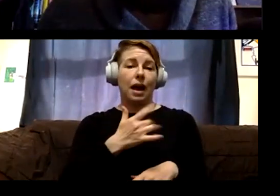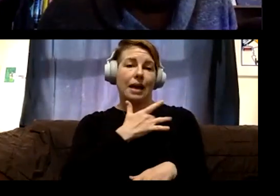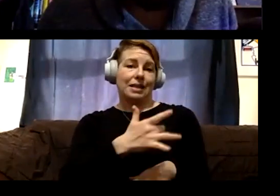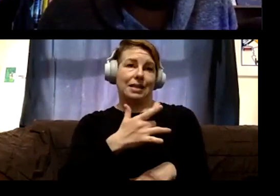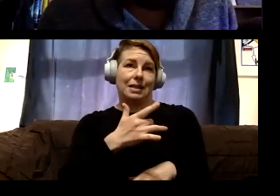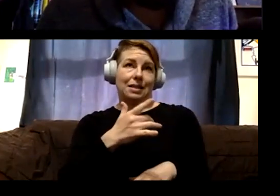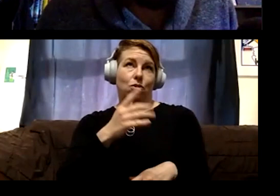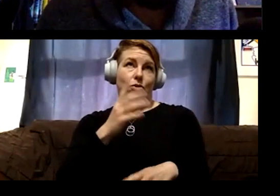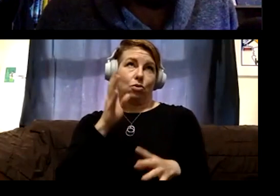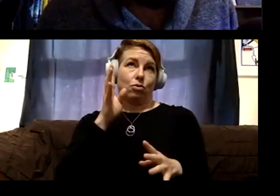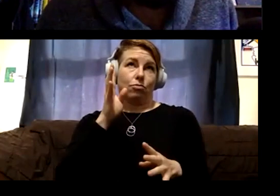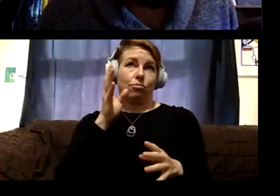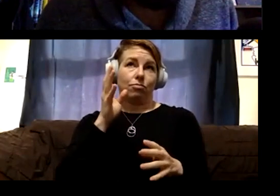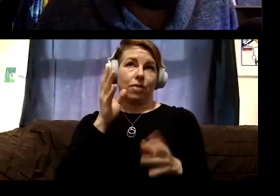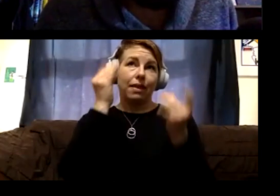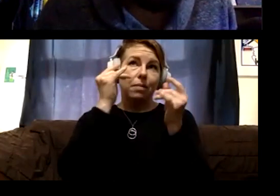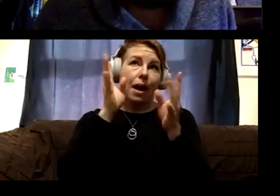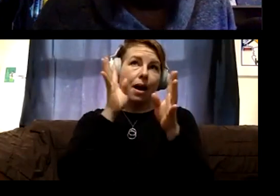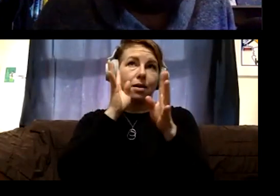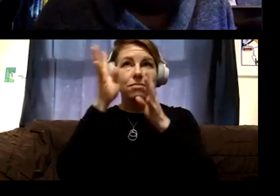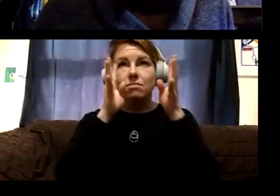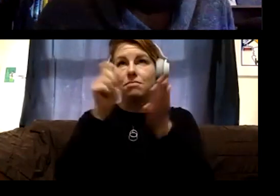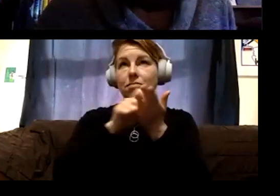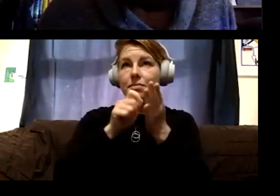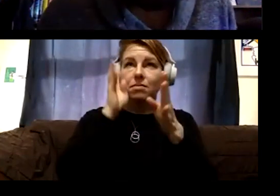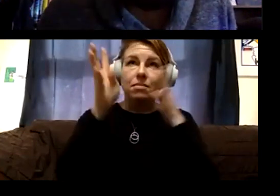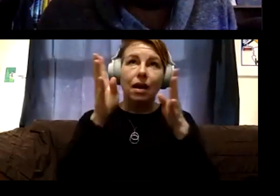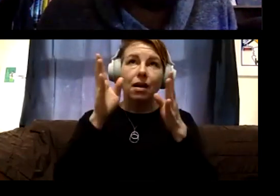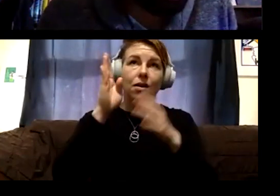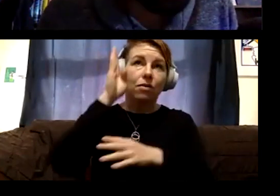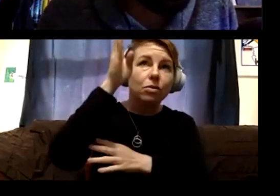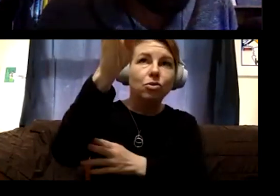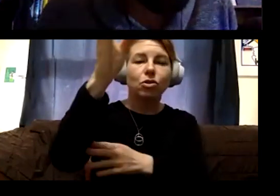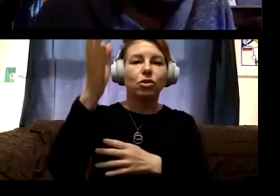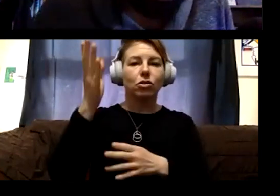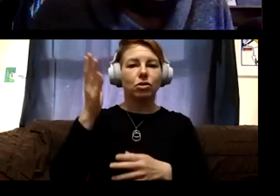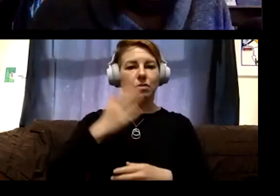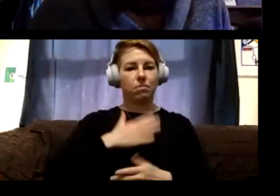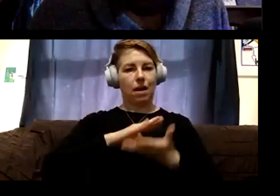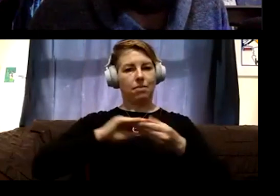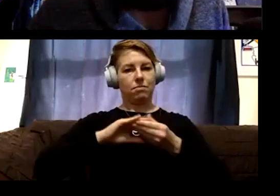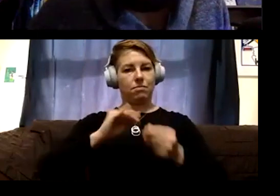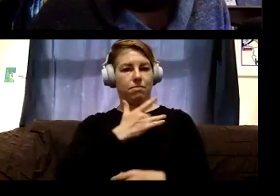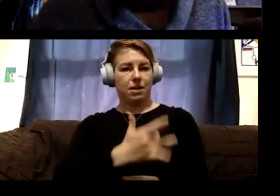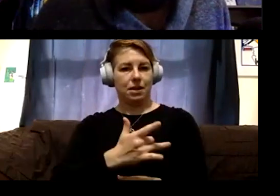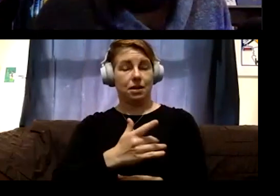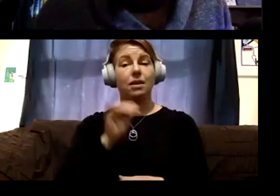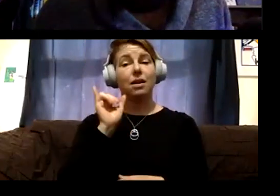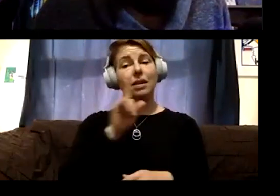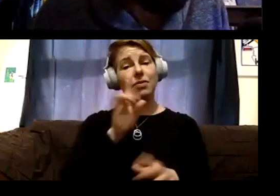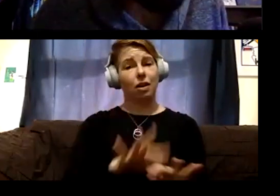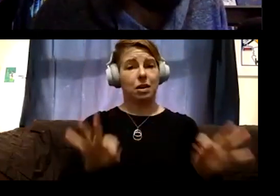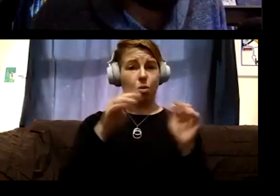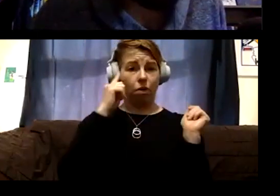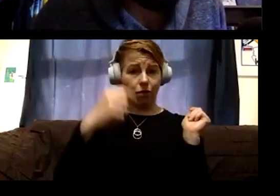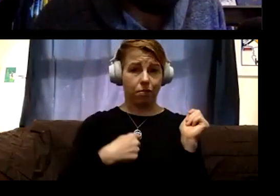imaginings and you know, imagined futures, is very important to me. So